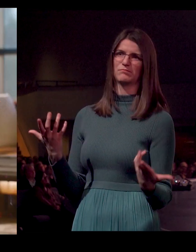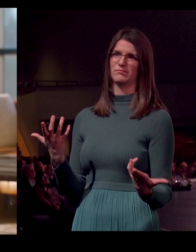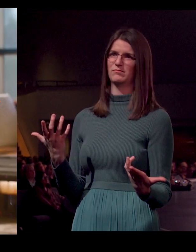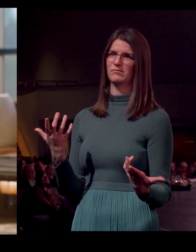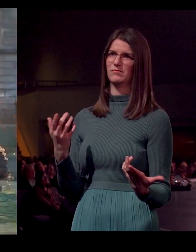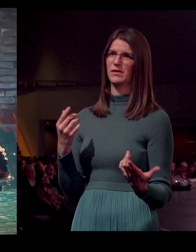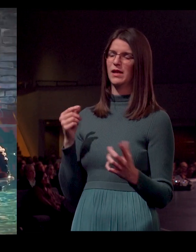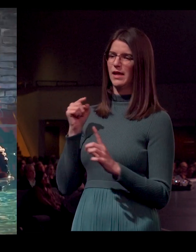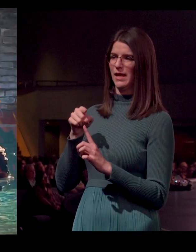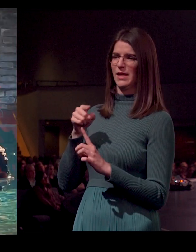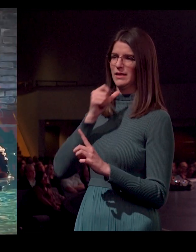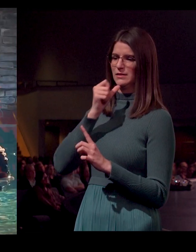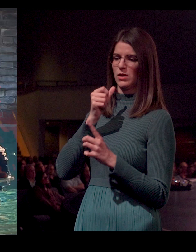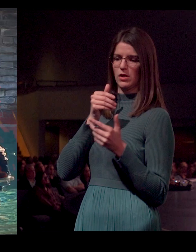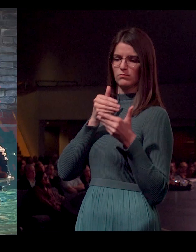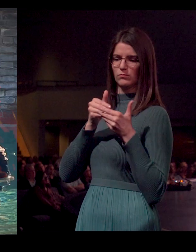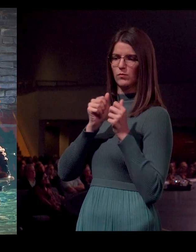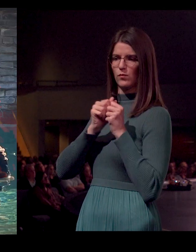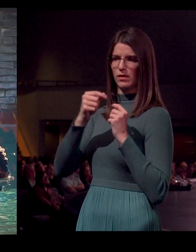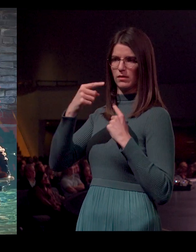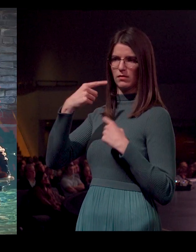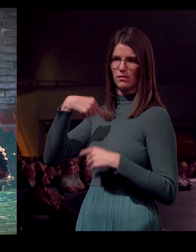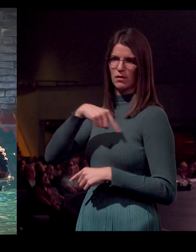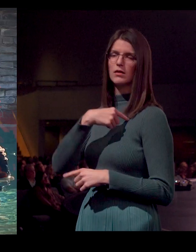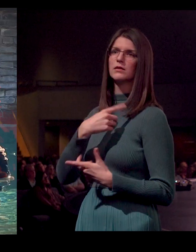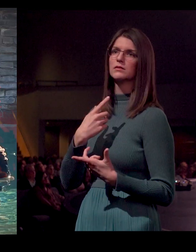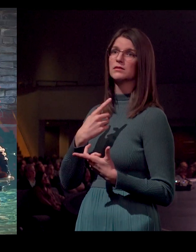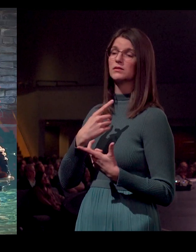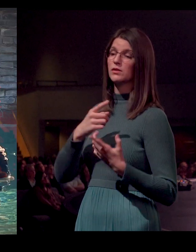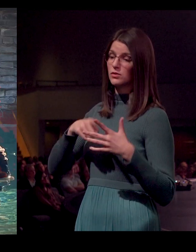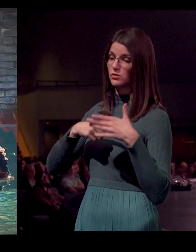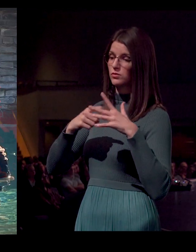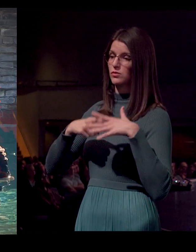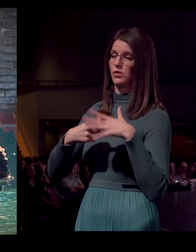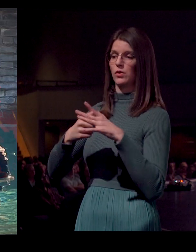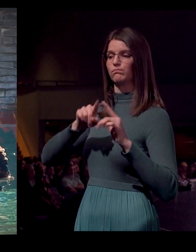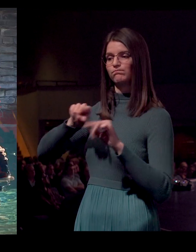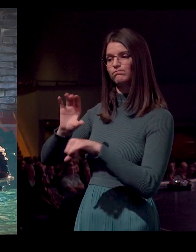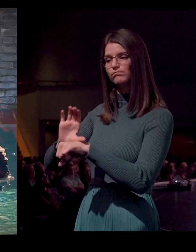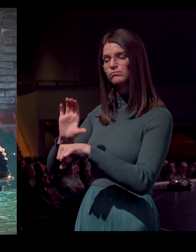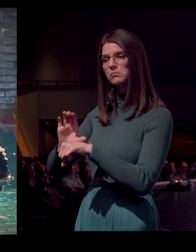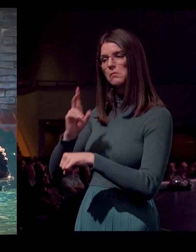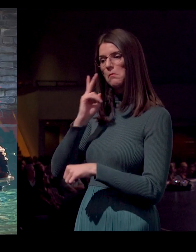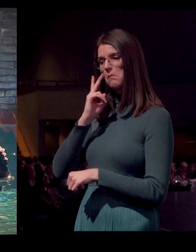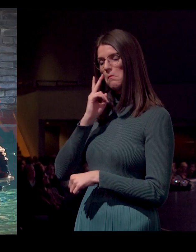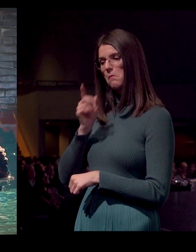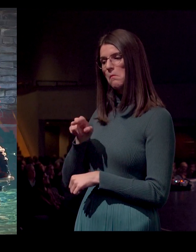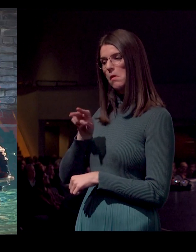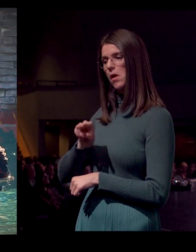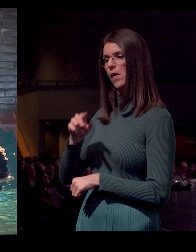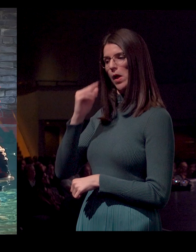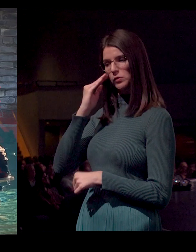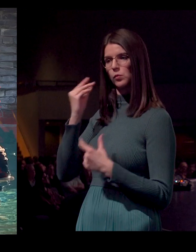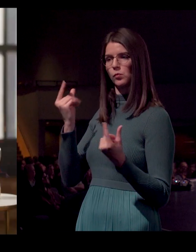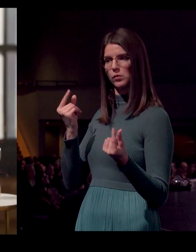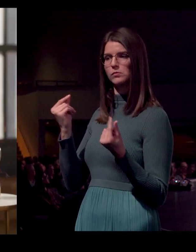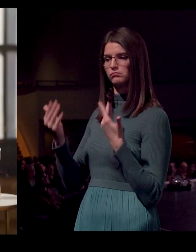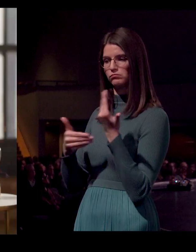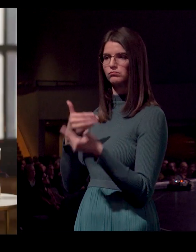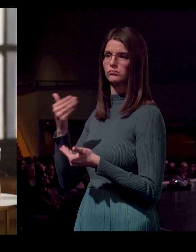started coming to church, he seemed to know what he was doing instead of being lost, and he seemed to know where to